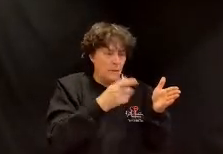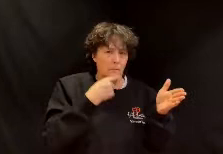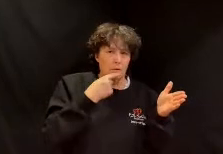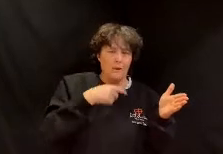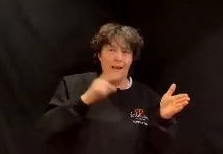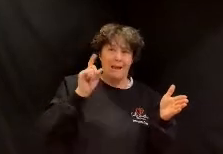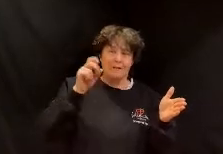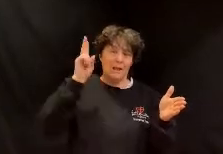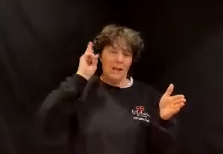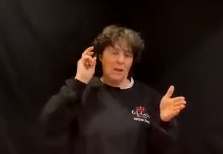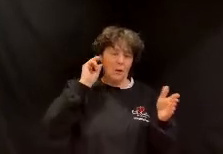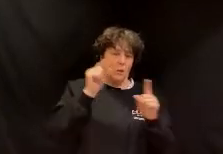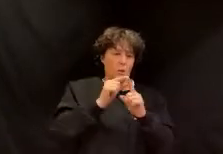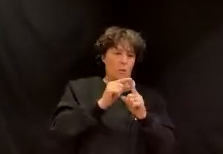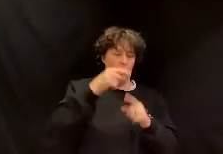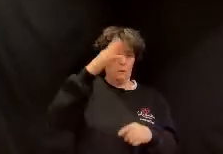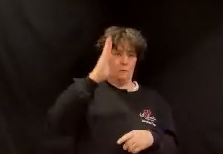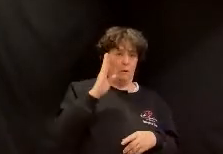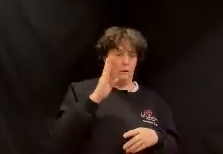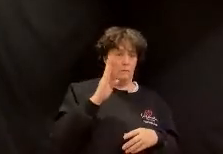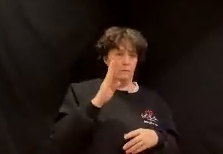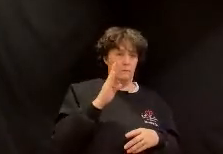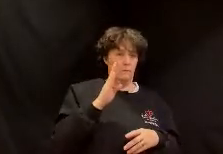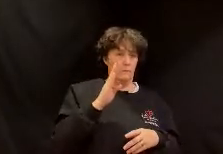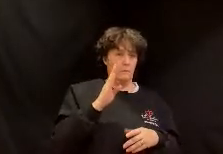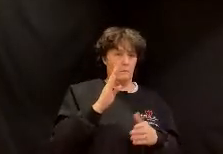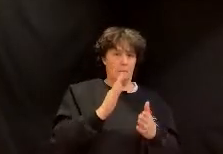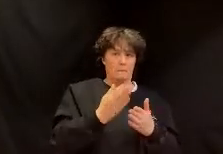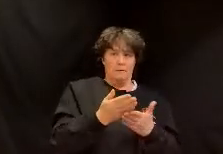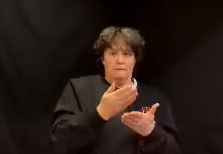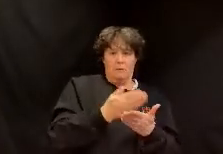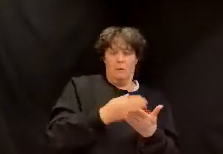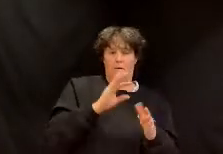word of God for faith to be developed.